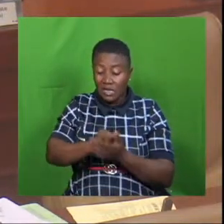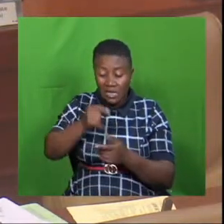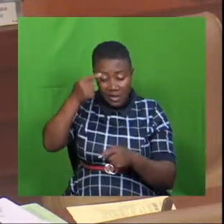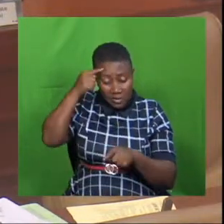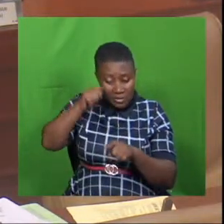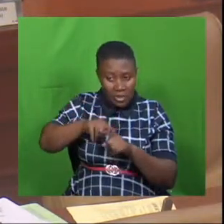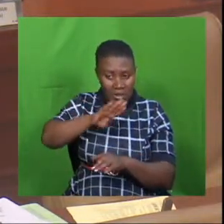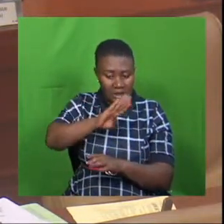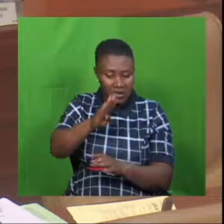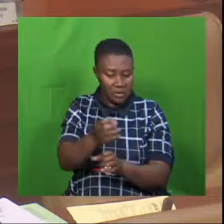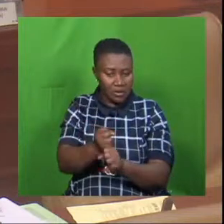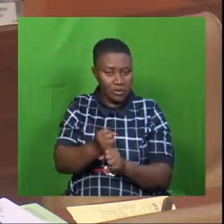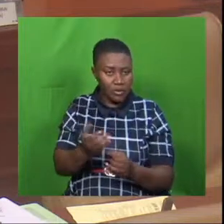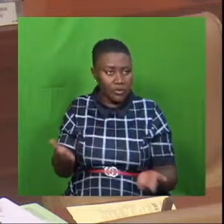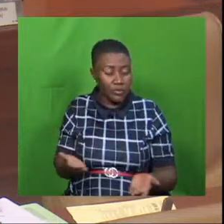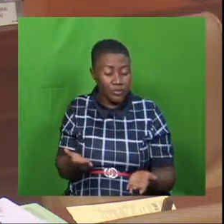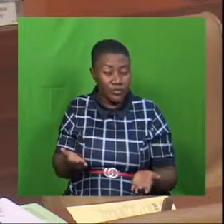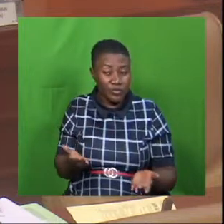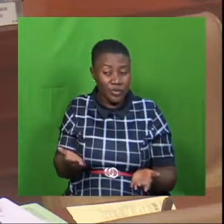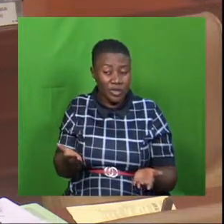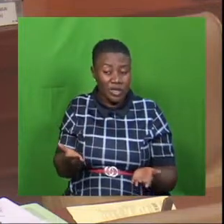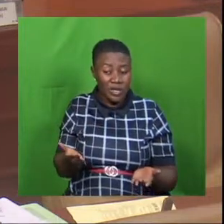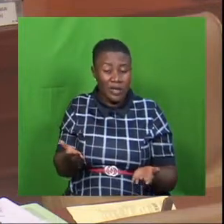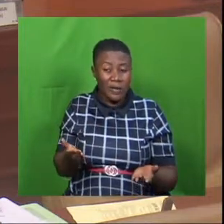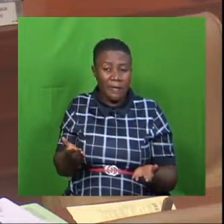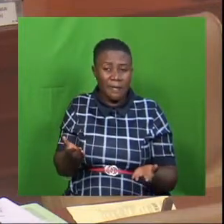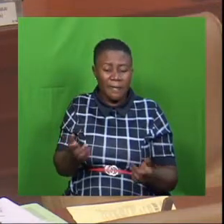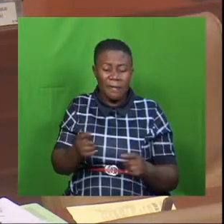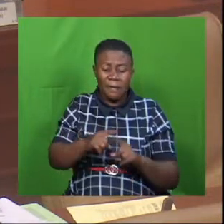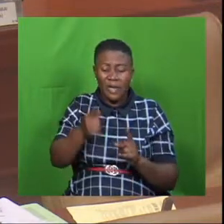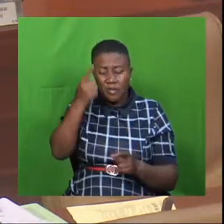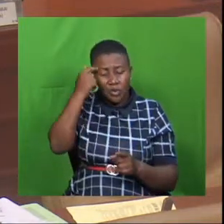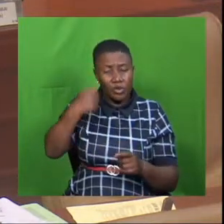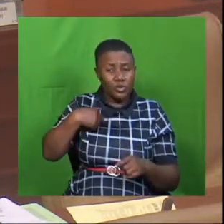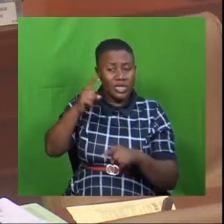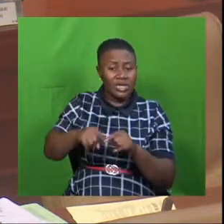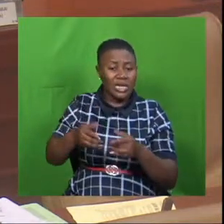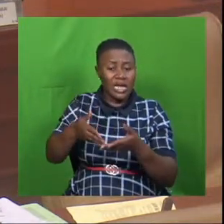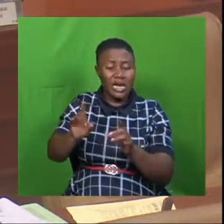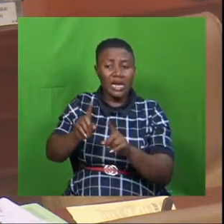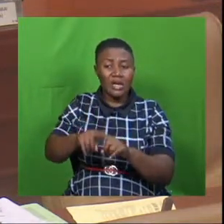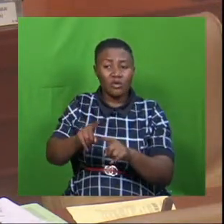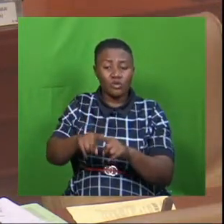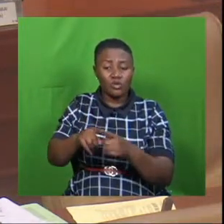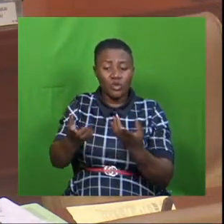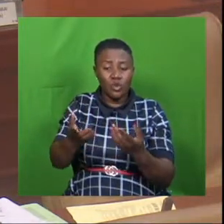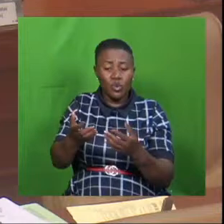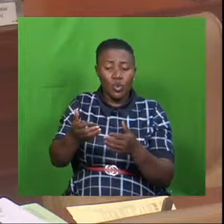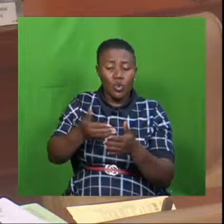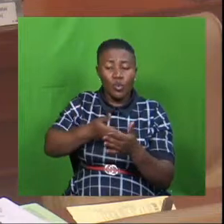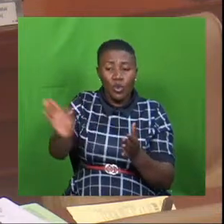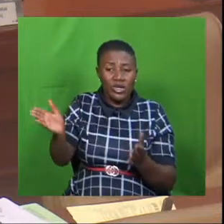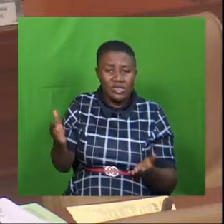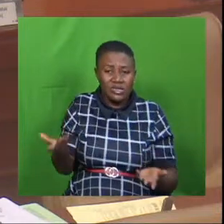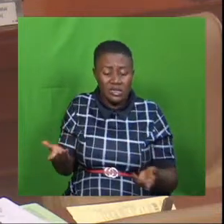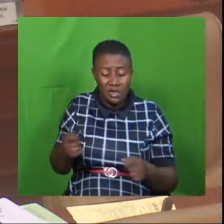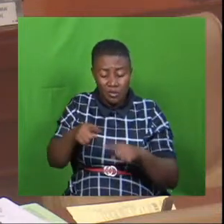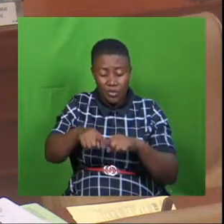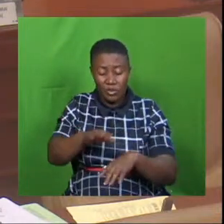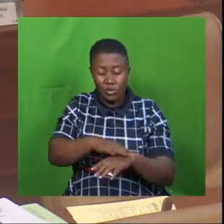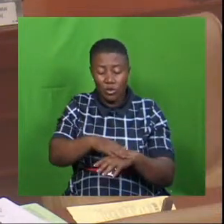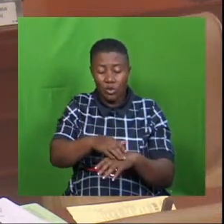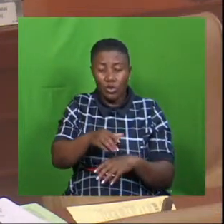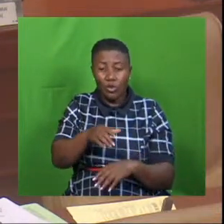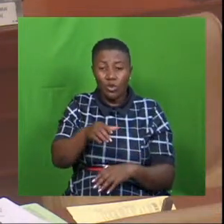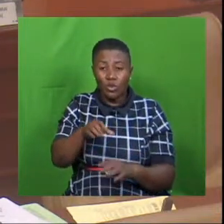House. And instead of allowing the contract to die its natural death, based on the clause 7 of the